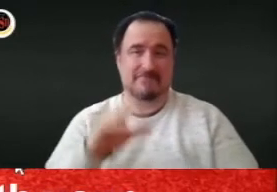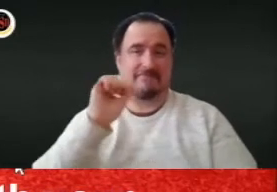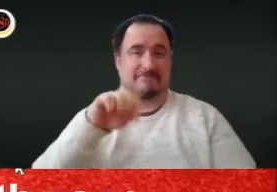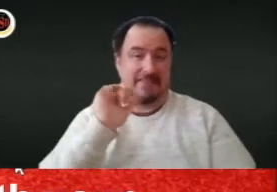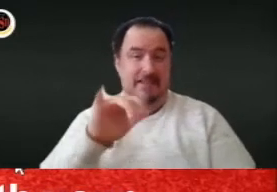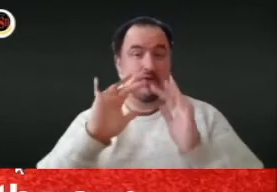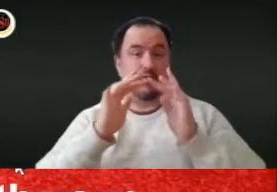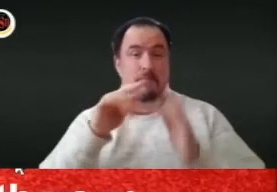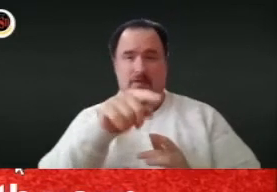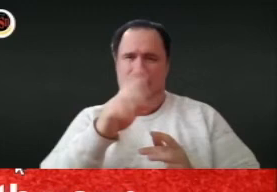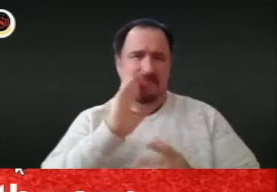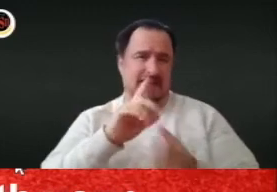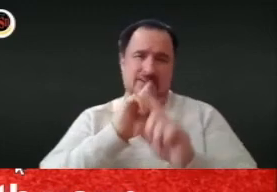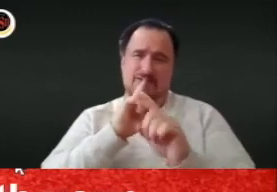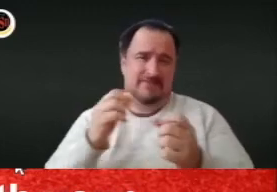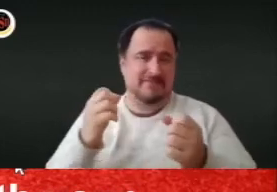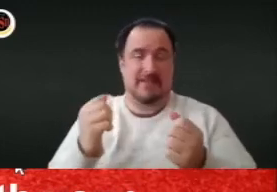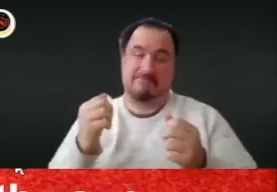to follow specific guidelines.